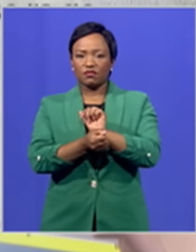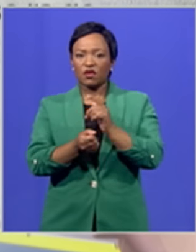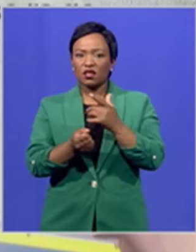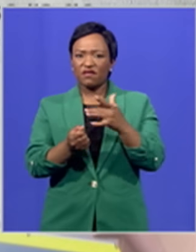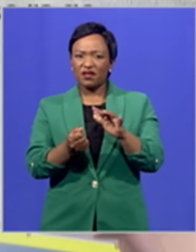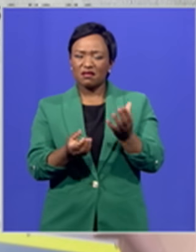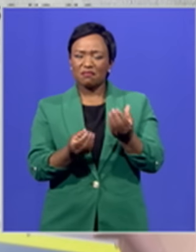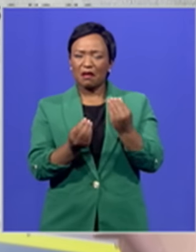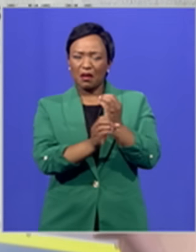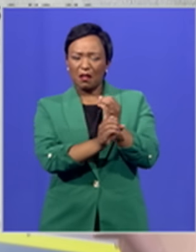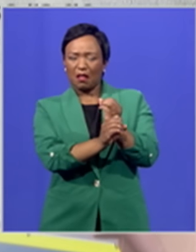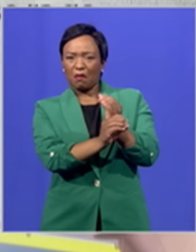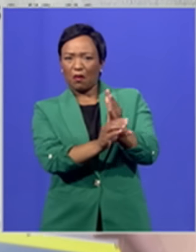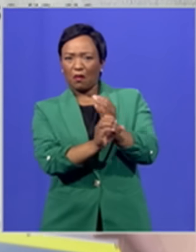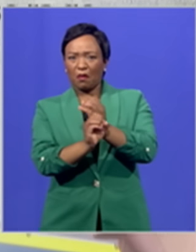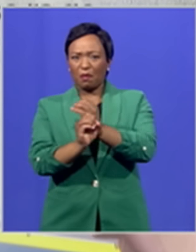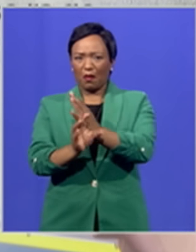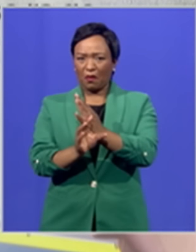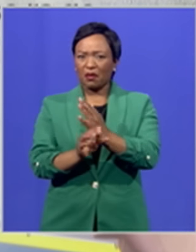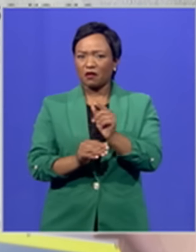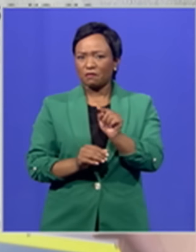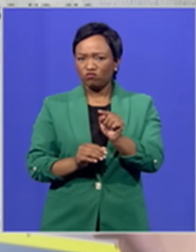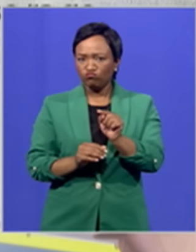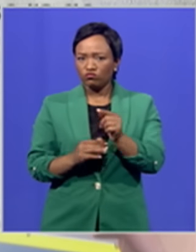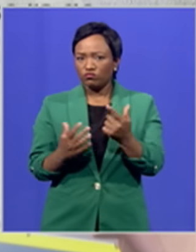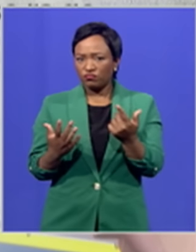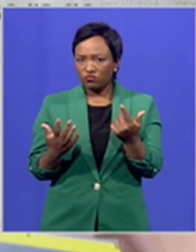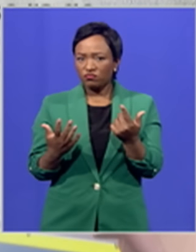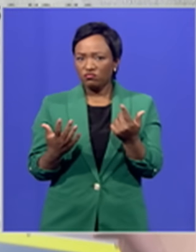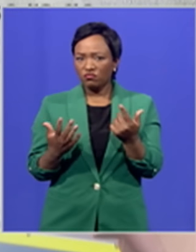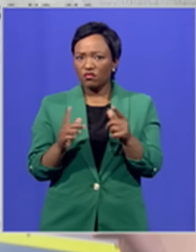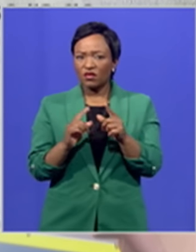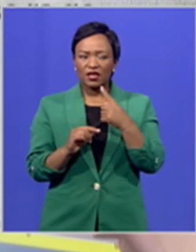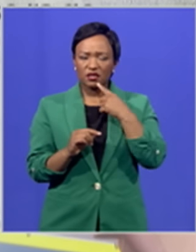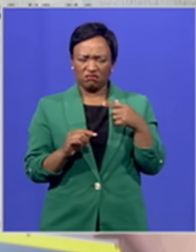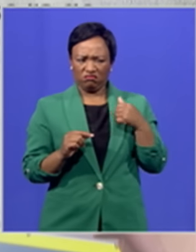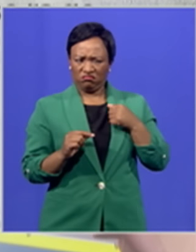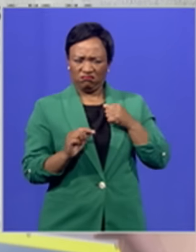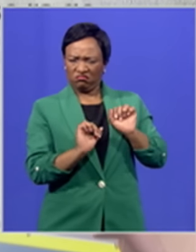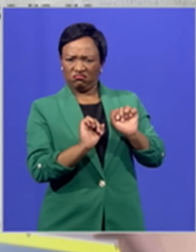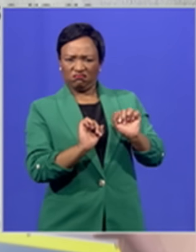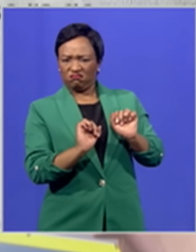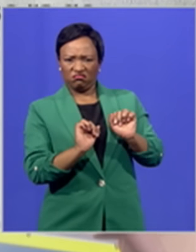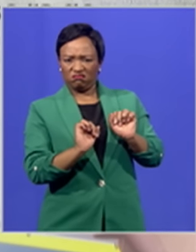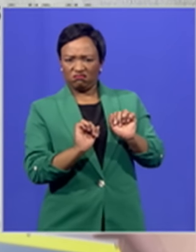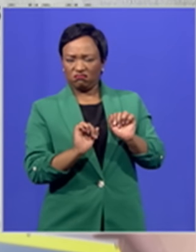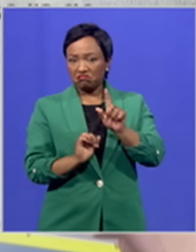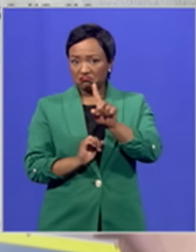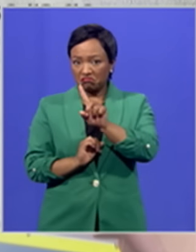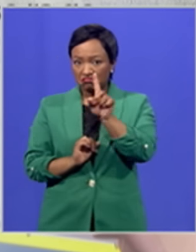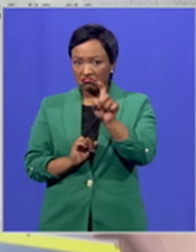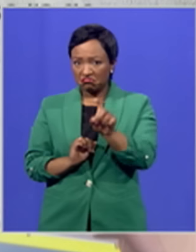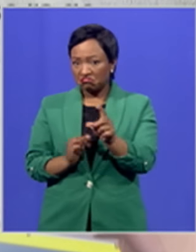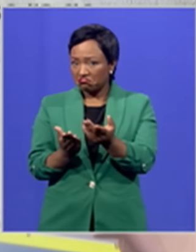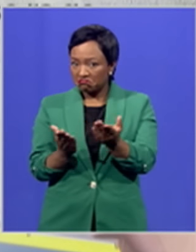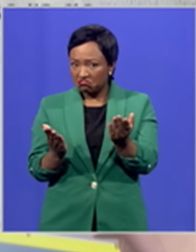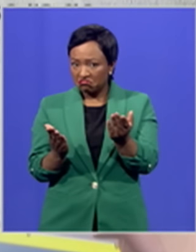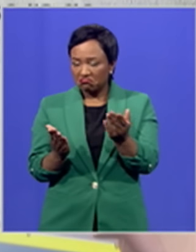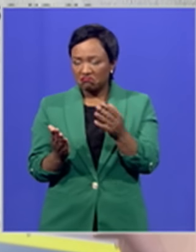swere dithutupi le ge bona ba re dithutupi tšeo ga se tša bona. Gomme ra botša gore na